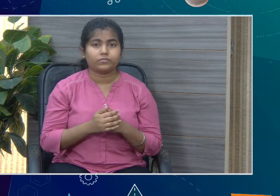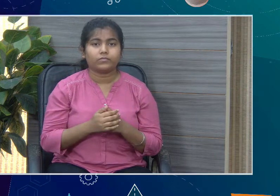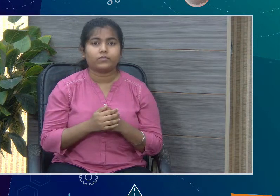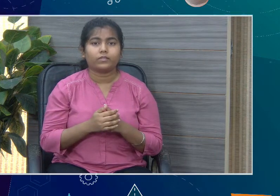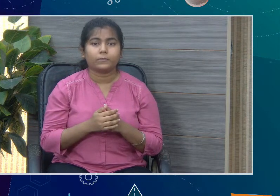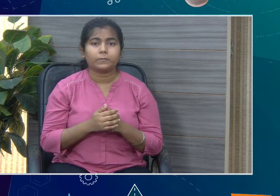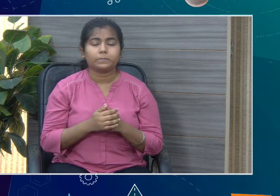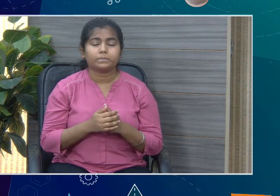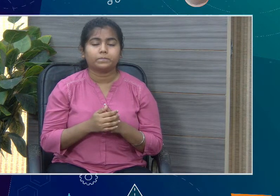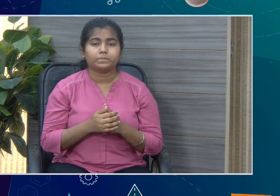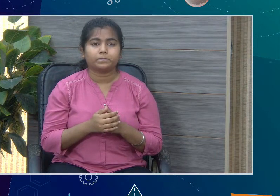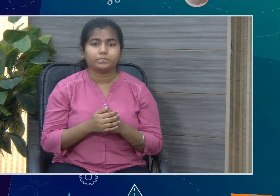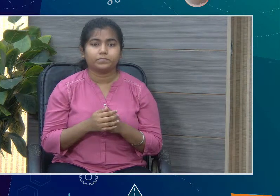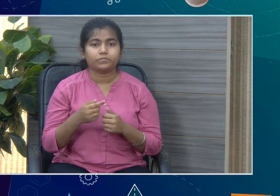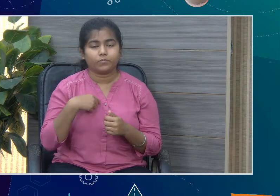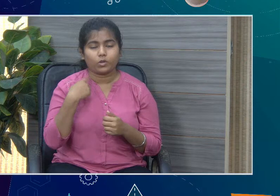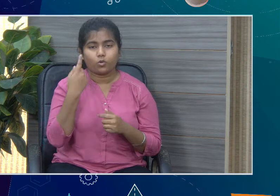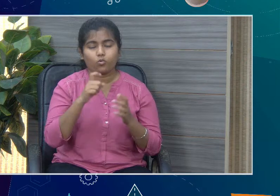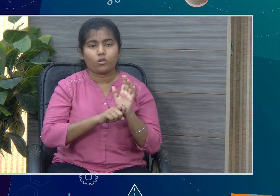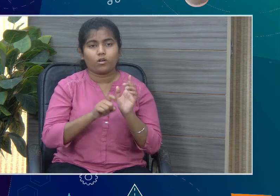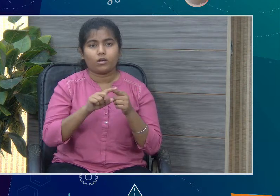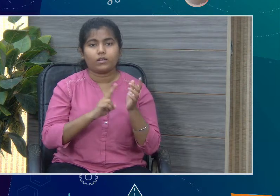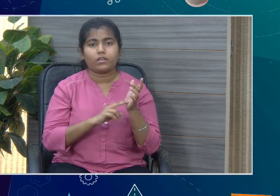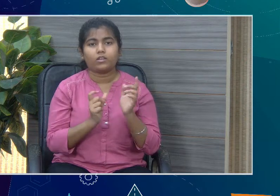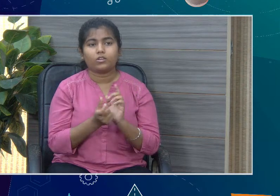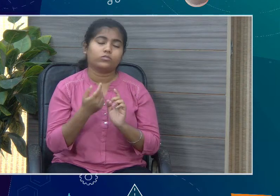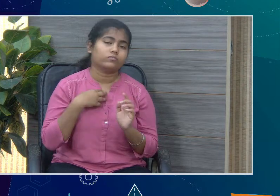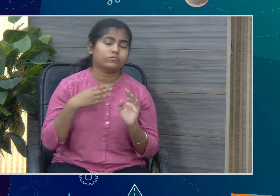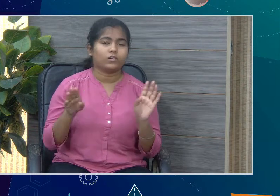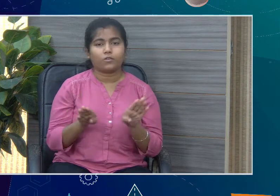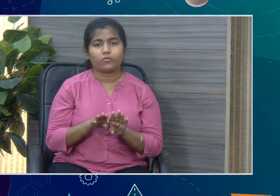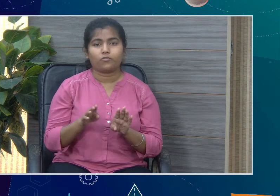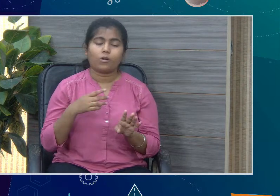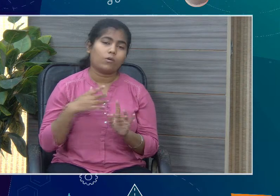very moment, me, Renu Bhatt, is taking your leave, but